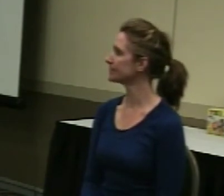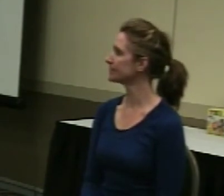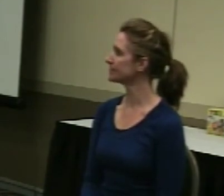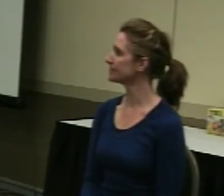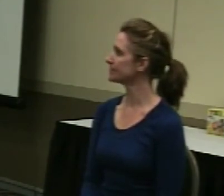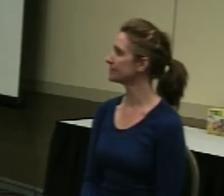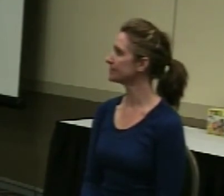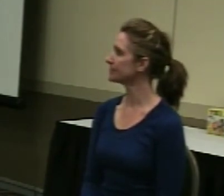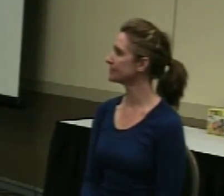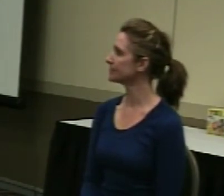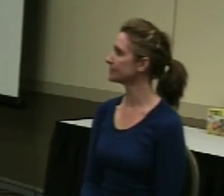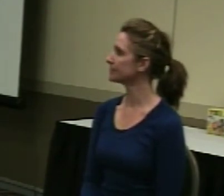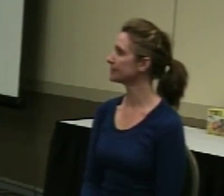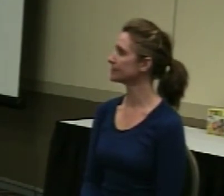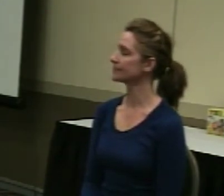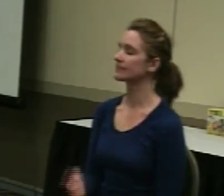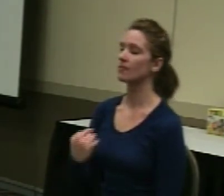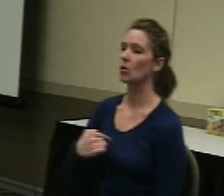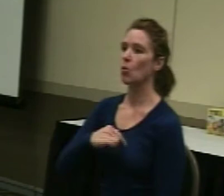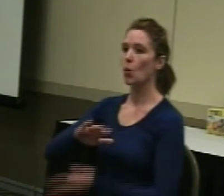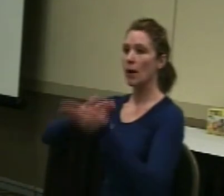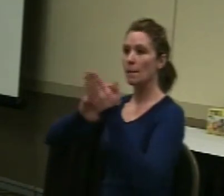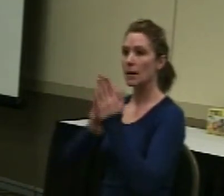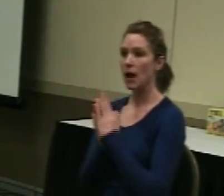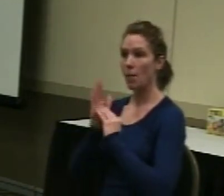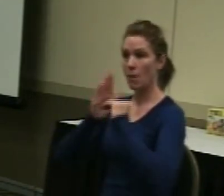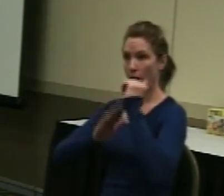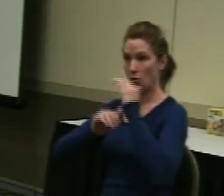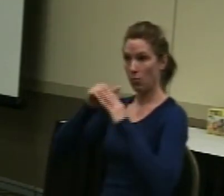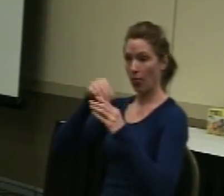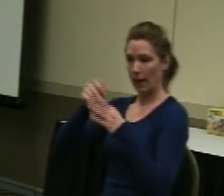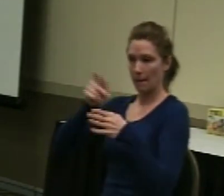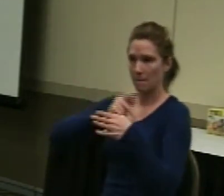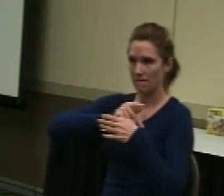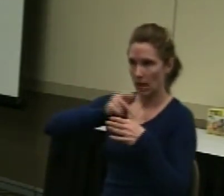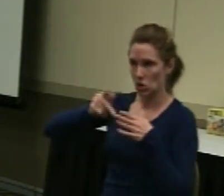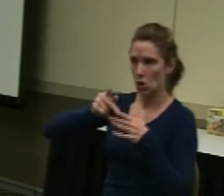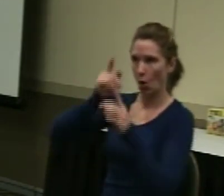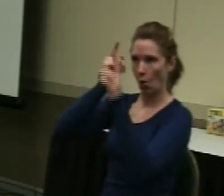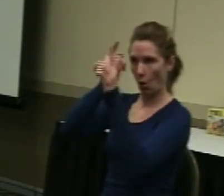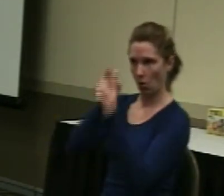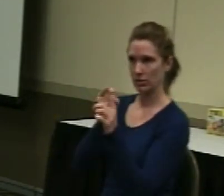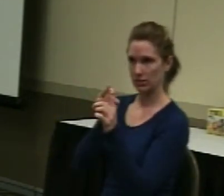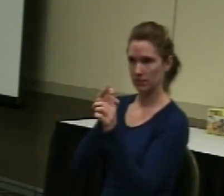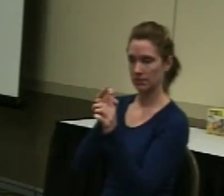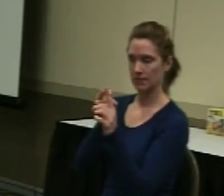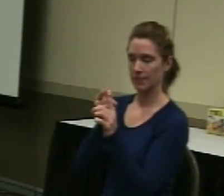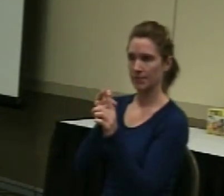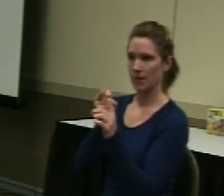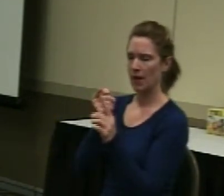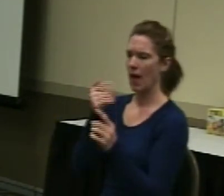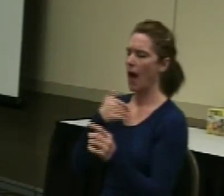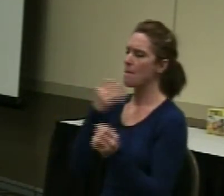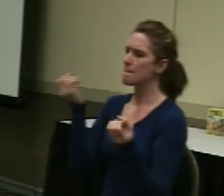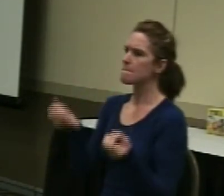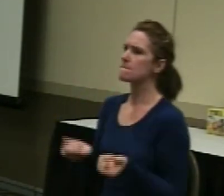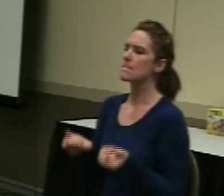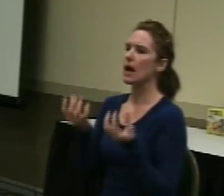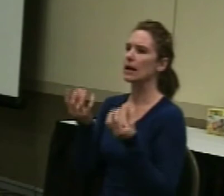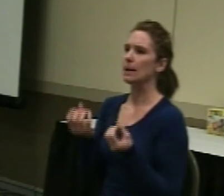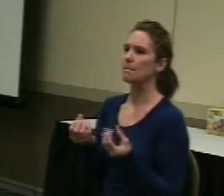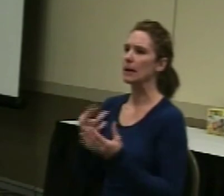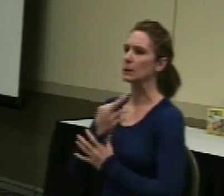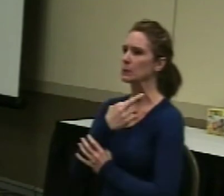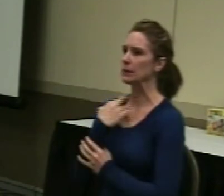As we become comfortable in our professional endeavors, there are